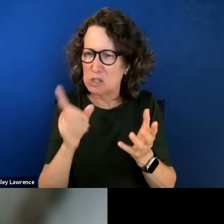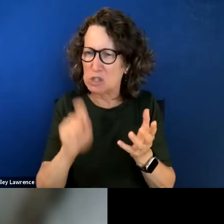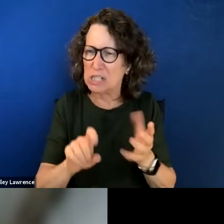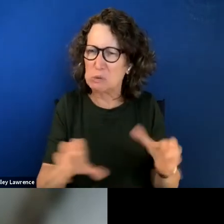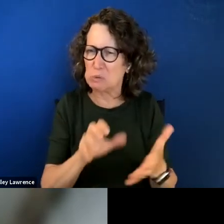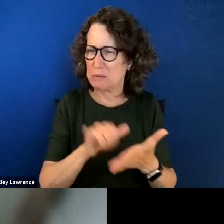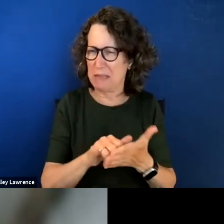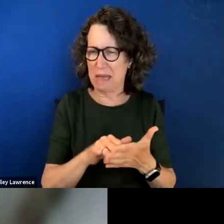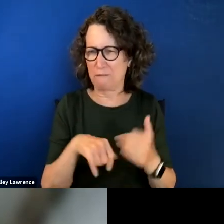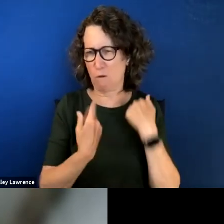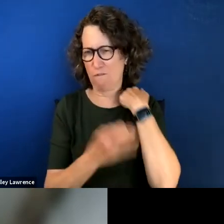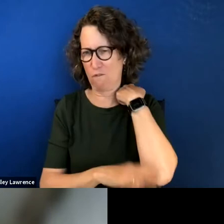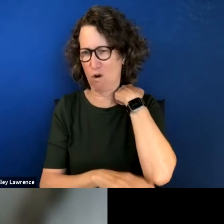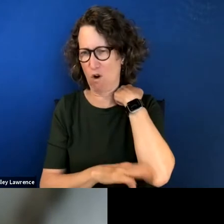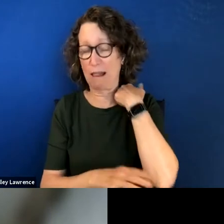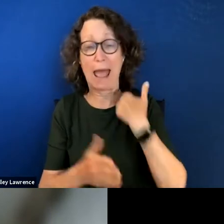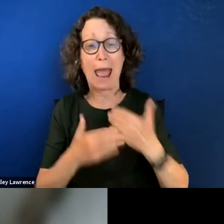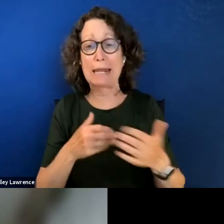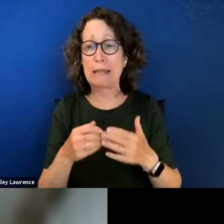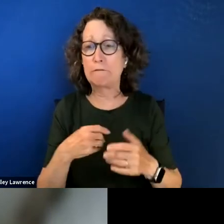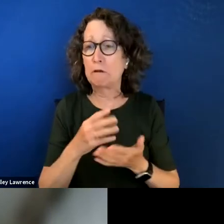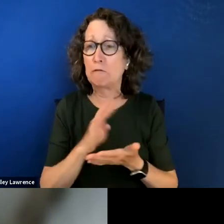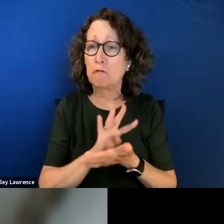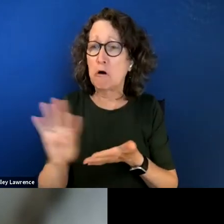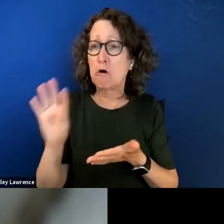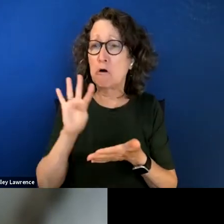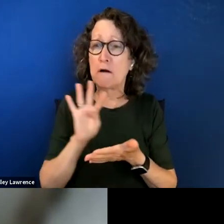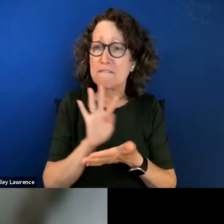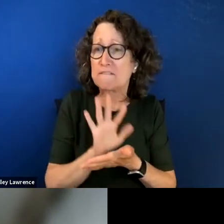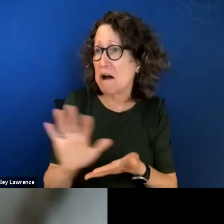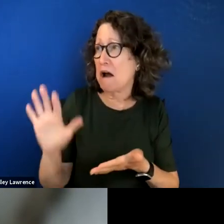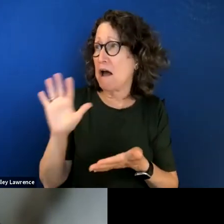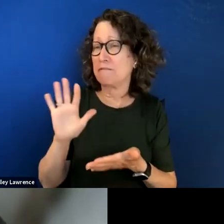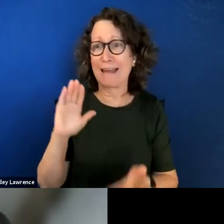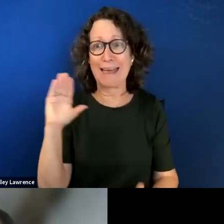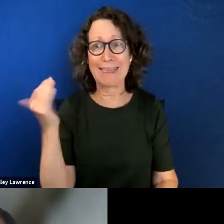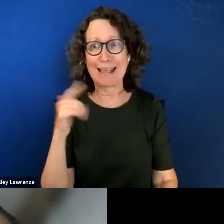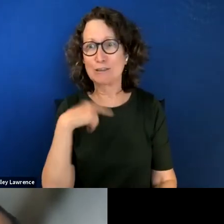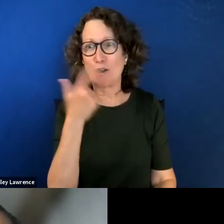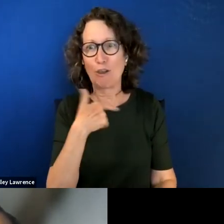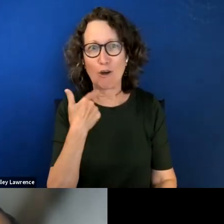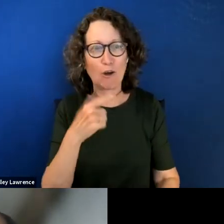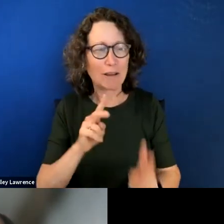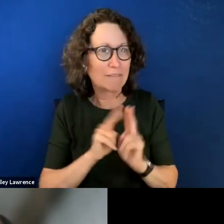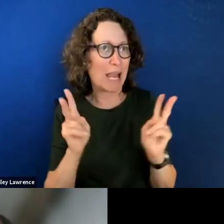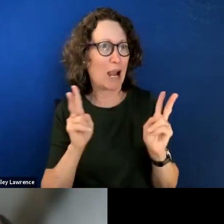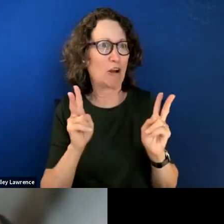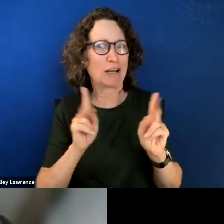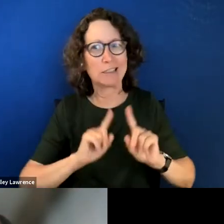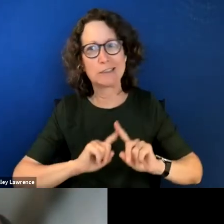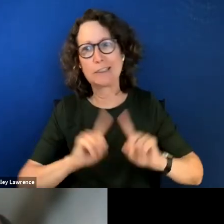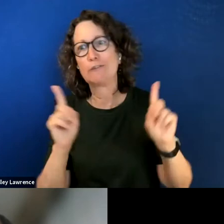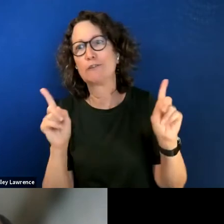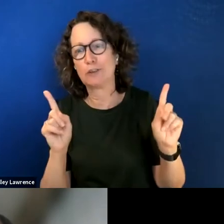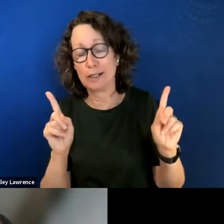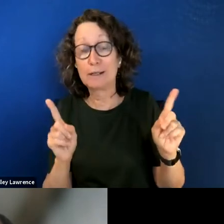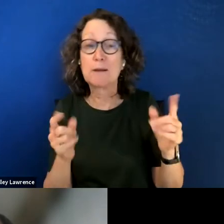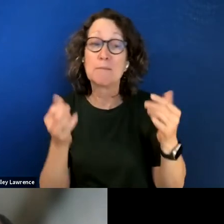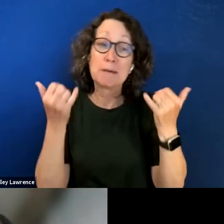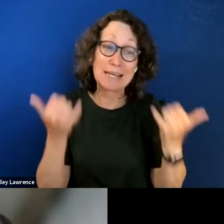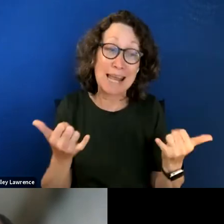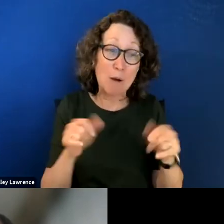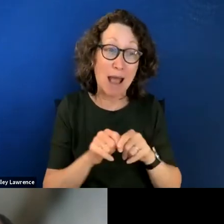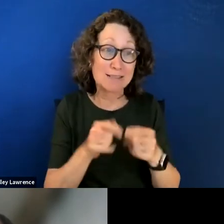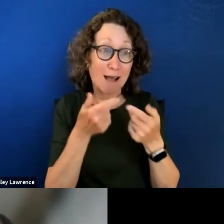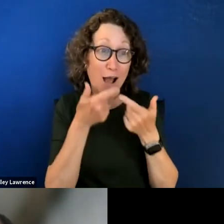that. And even 4 or 5 weeks ago, things looked very, very different. But now as I look